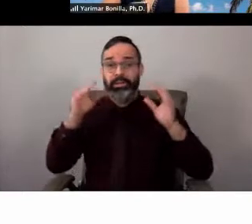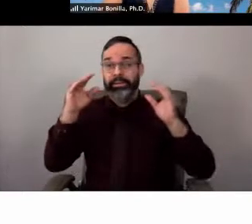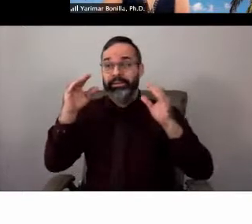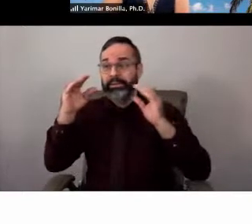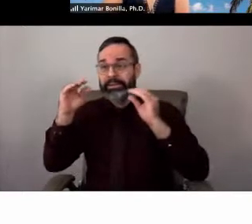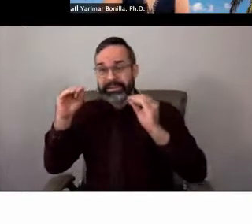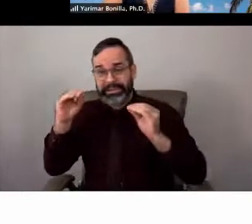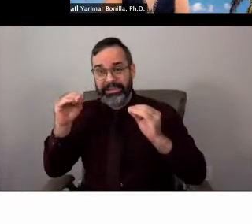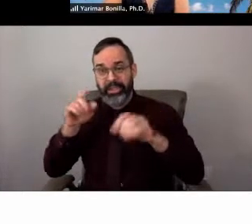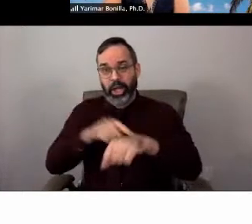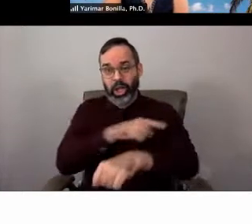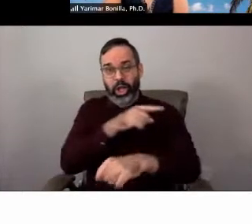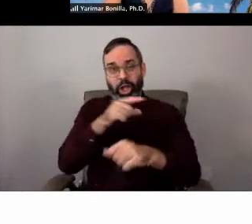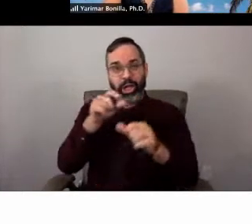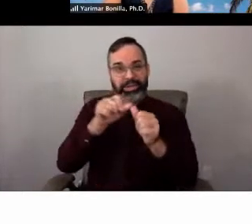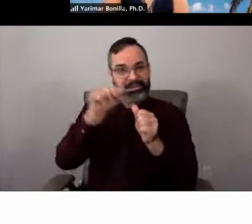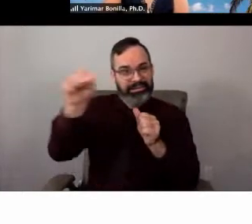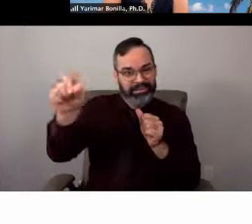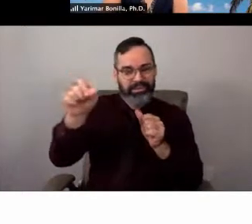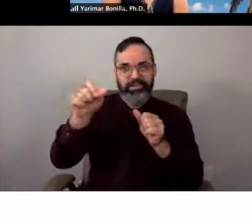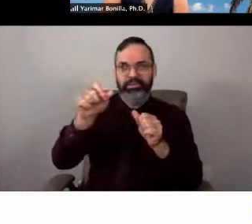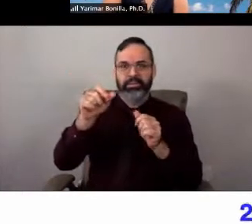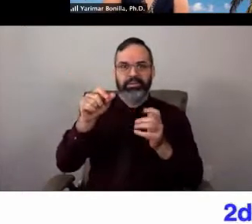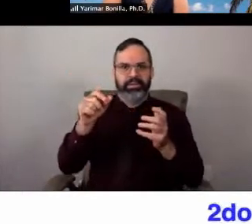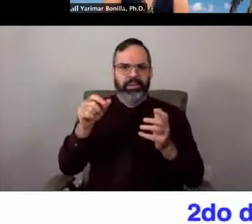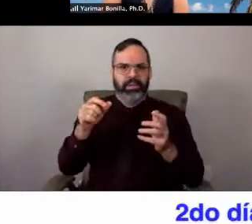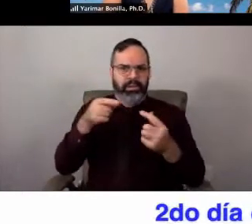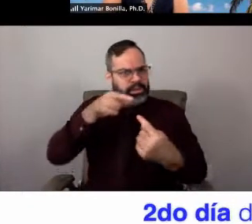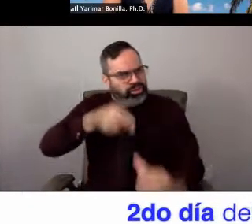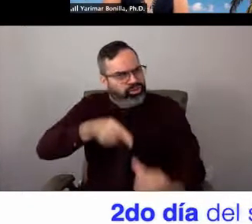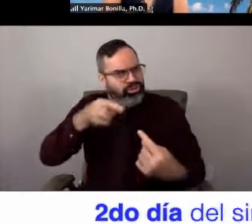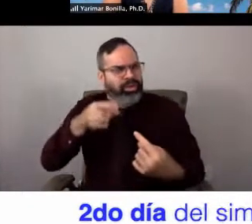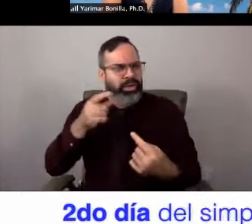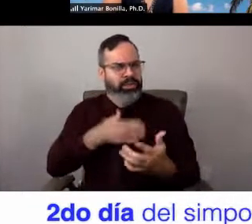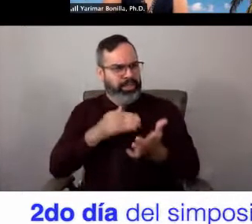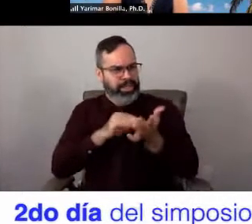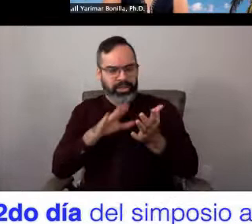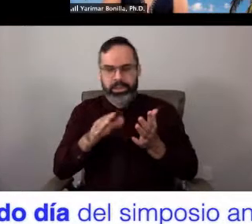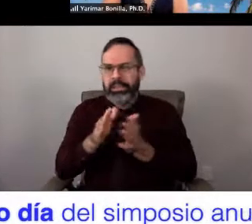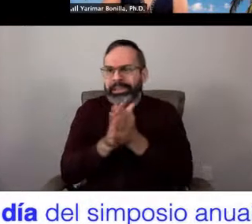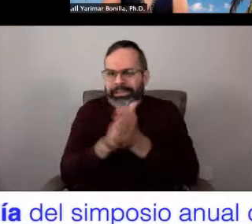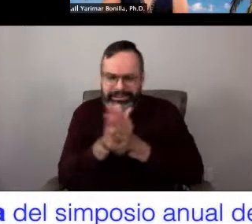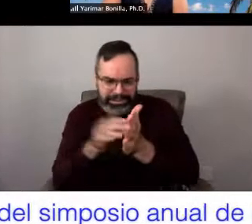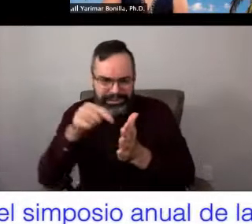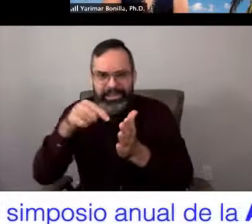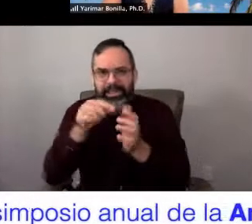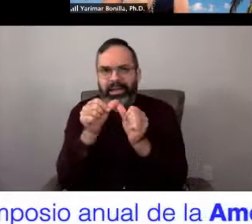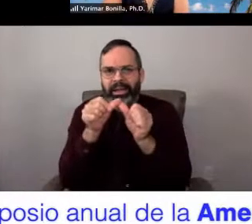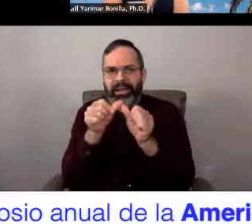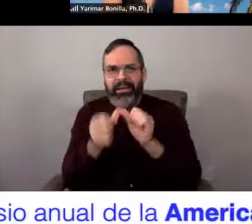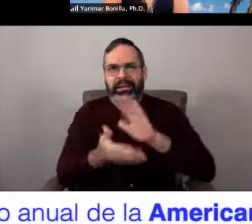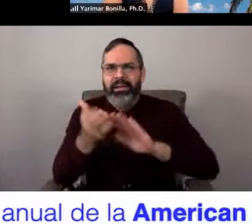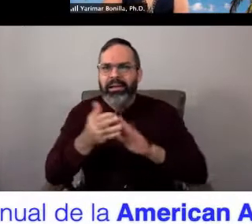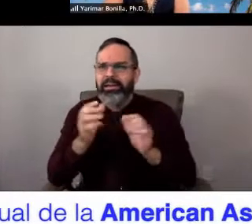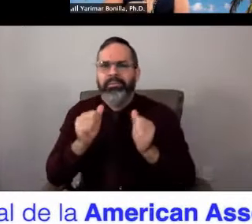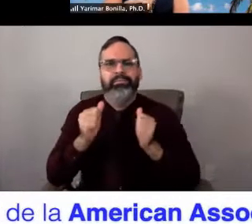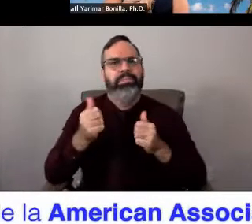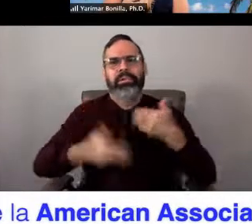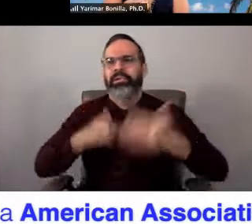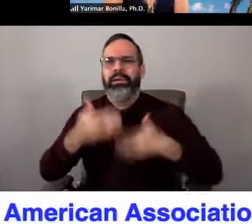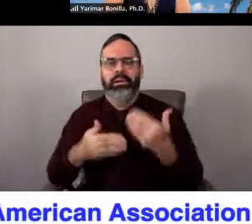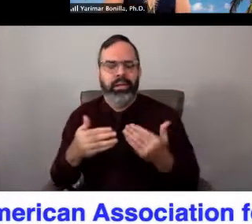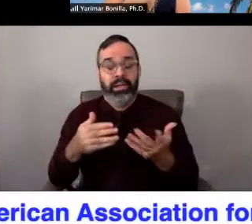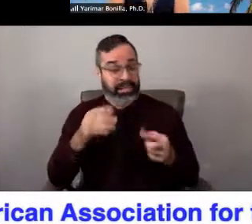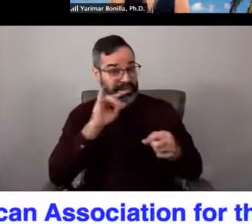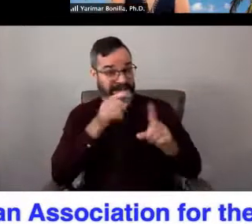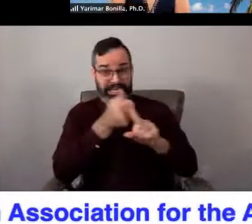Hunter College, and I know that it's such a struggle for my students to stay motivated, to be able to learn. And these are kids that, you know, the